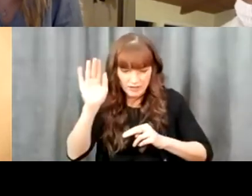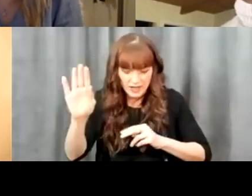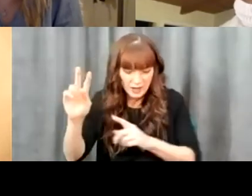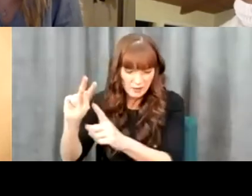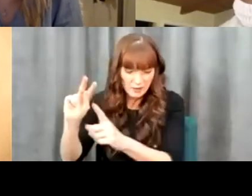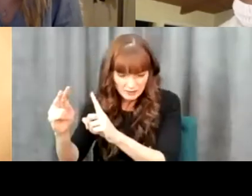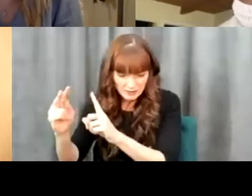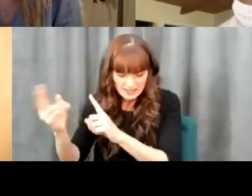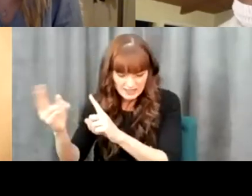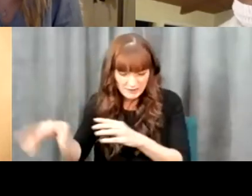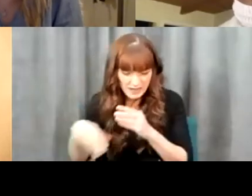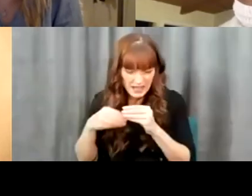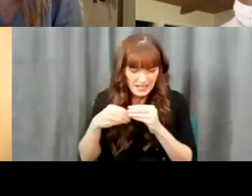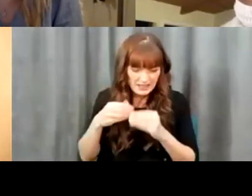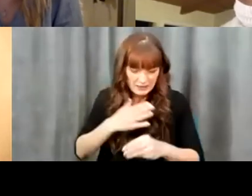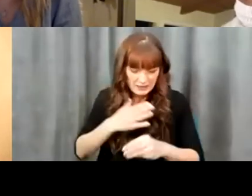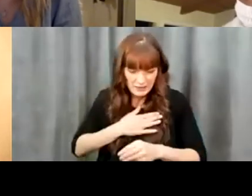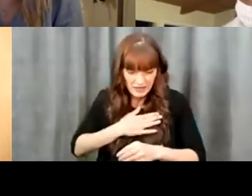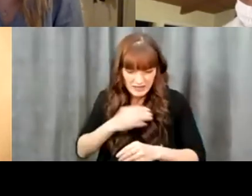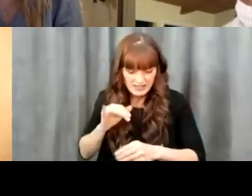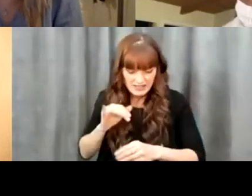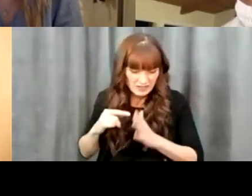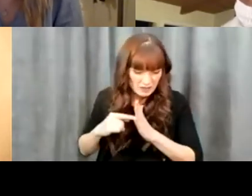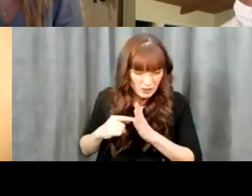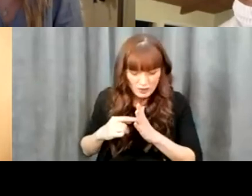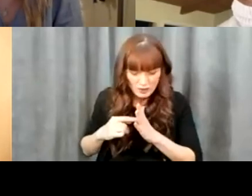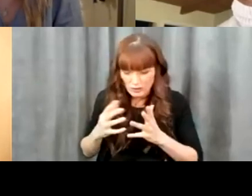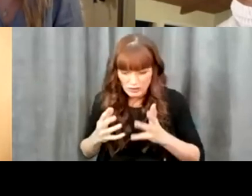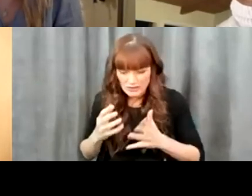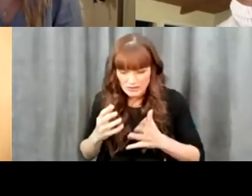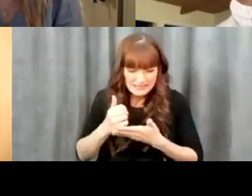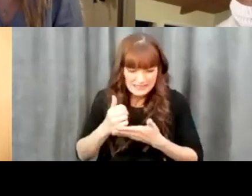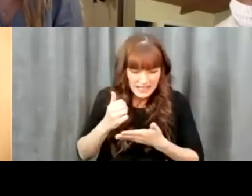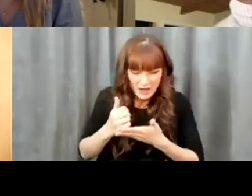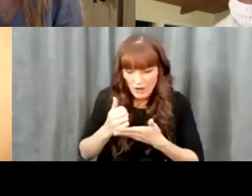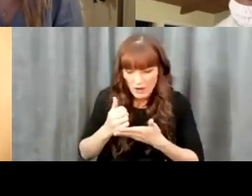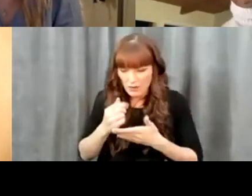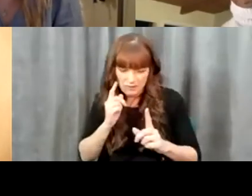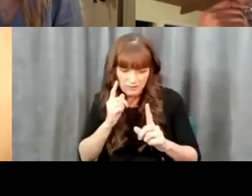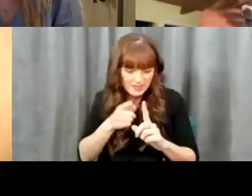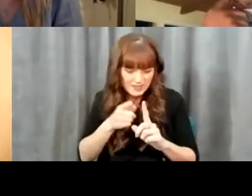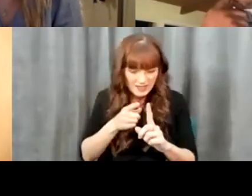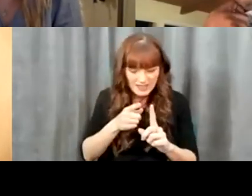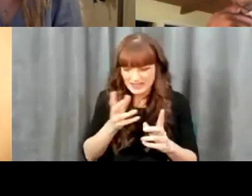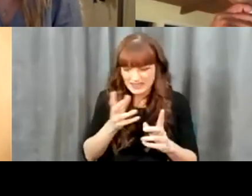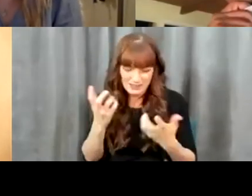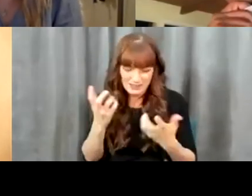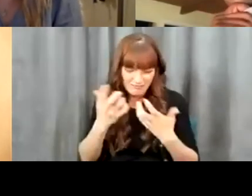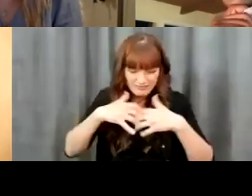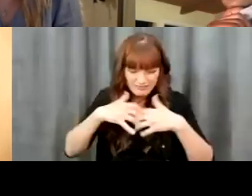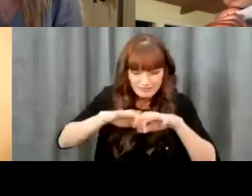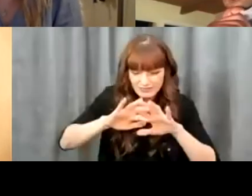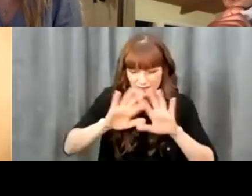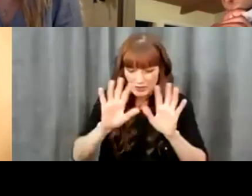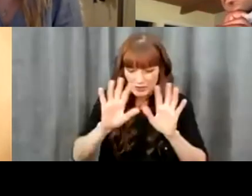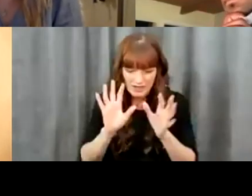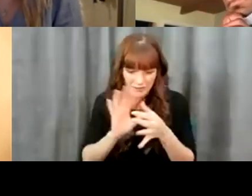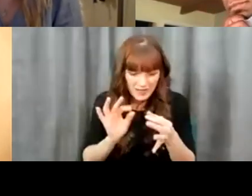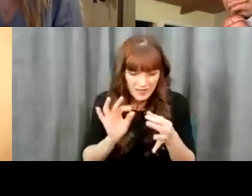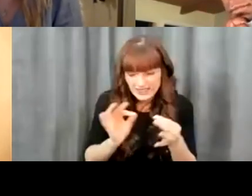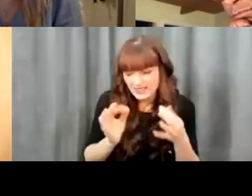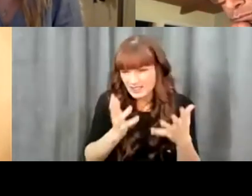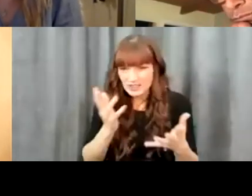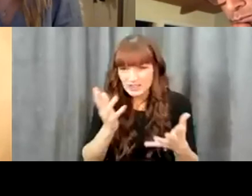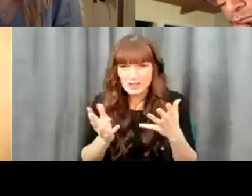this reflect the thing that I'm trying to achieve? Does this like square with the message that I'm trying to impart? Or is